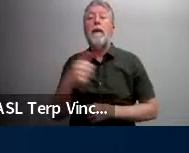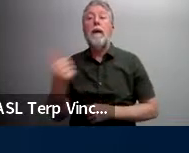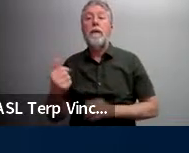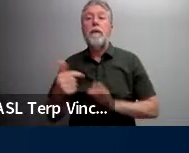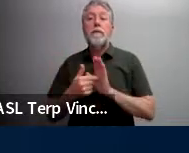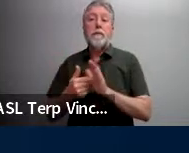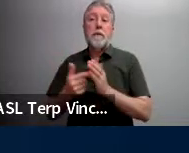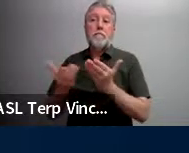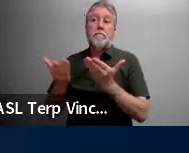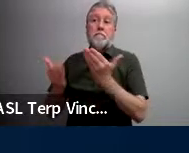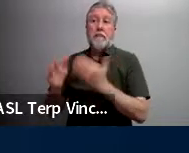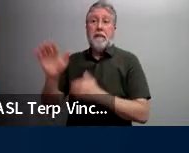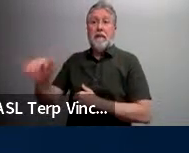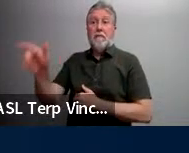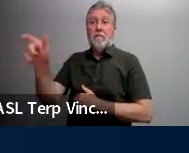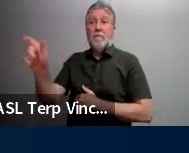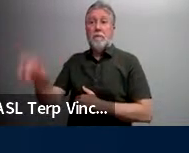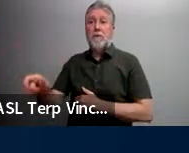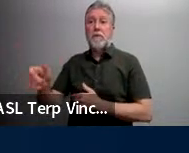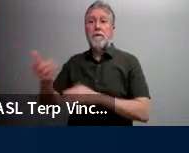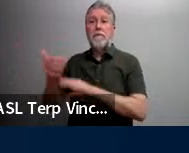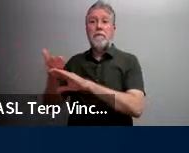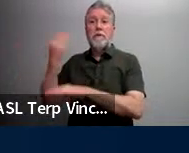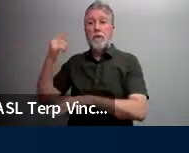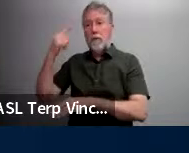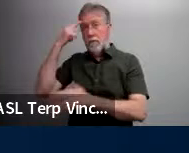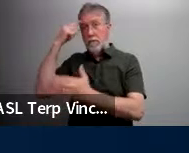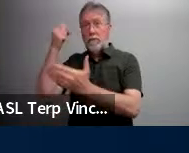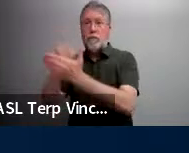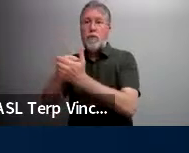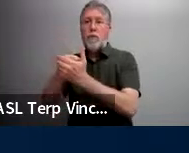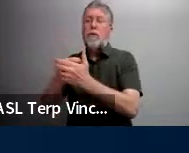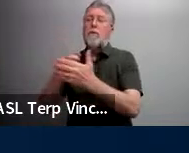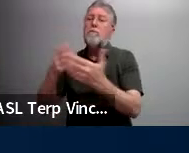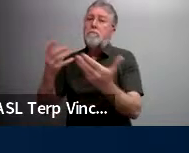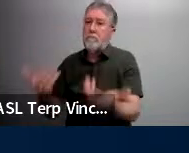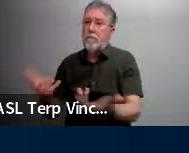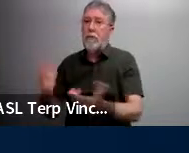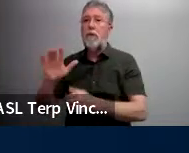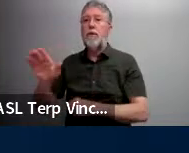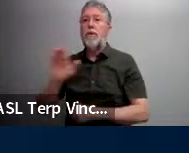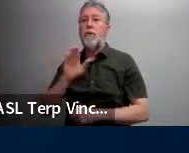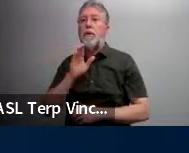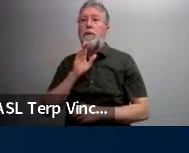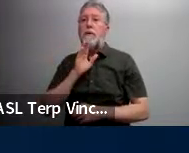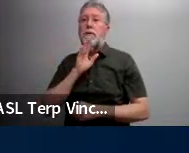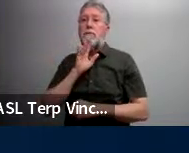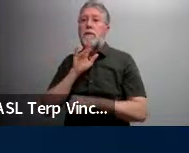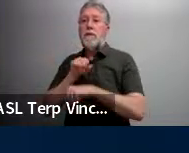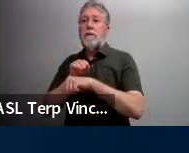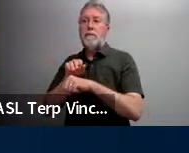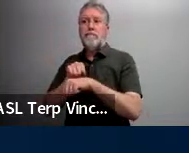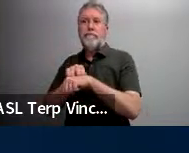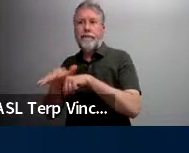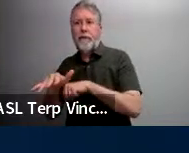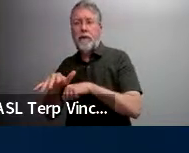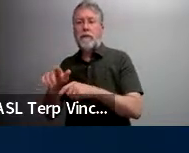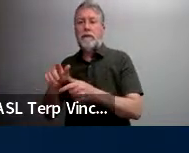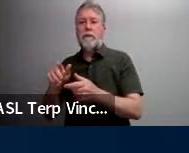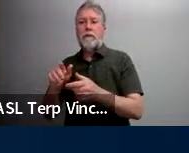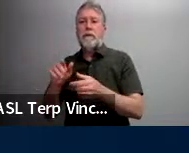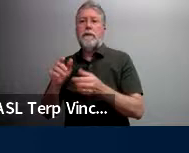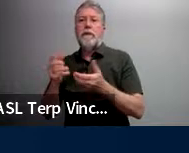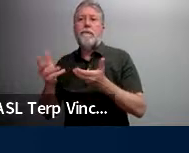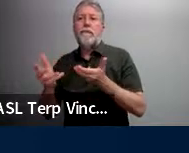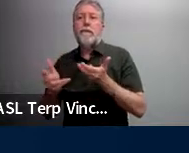stroke. They speak at a different cadence. And so is that system going to really be able to pick